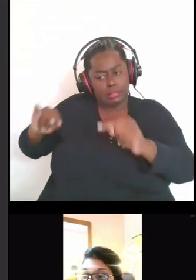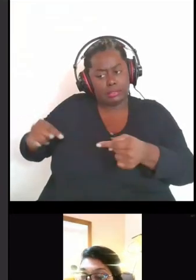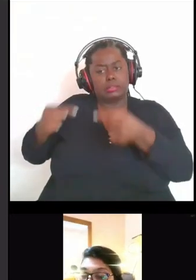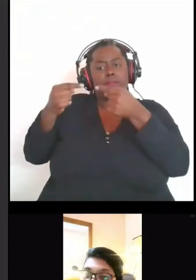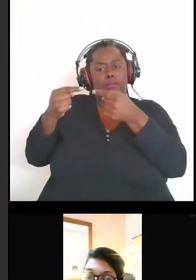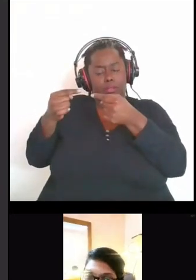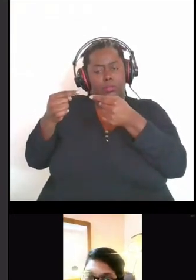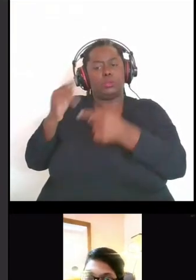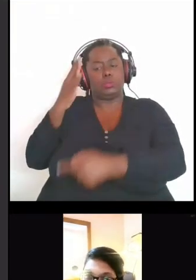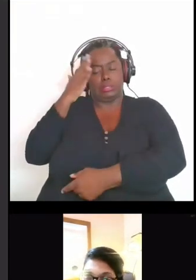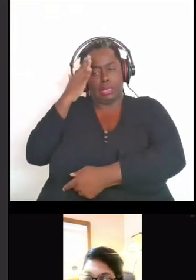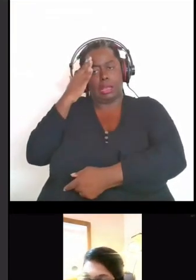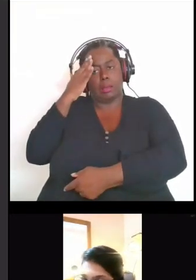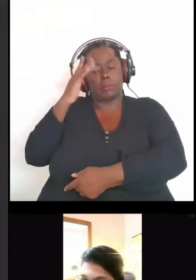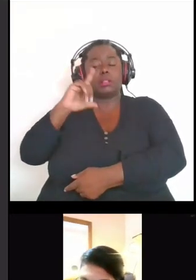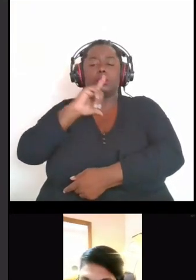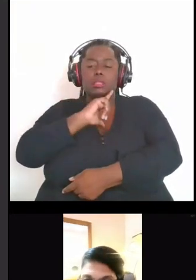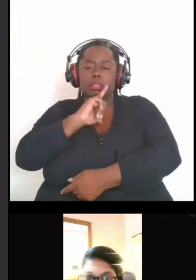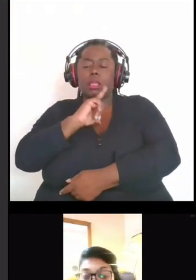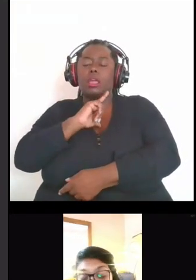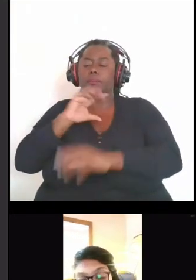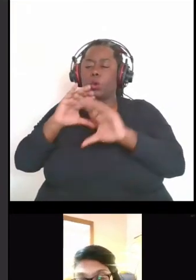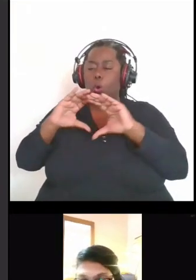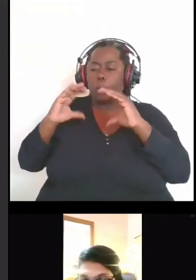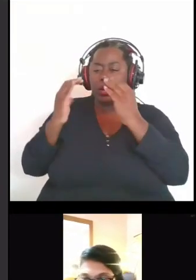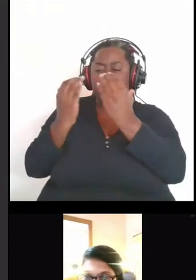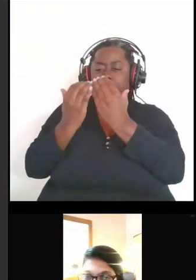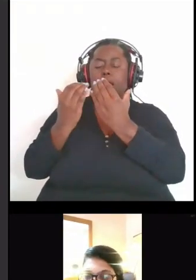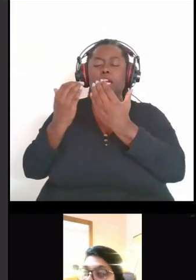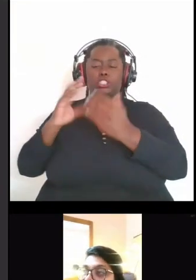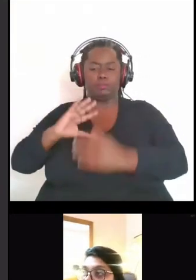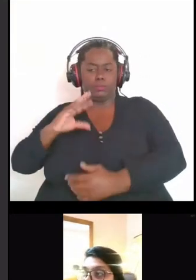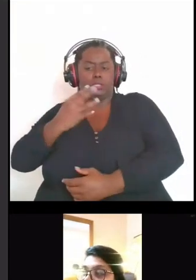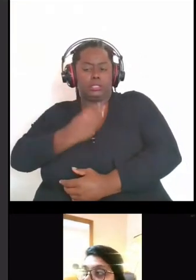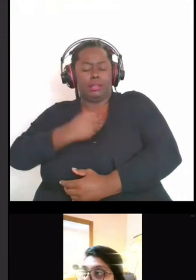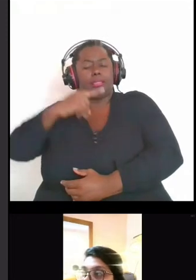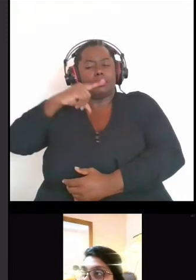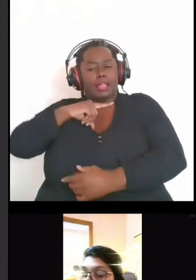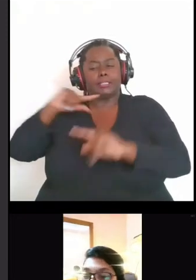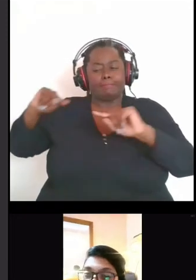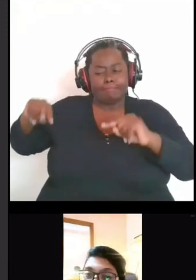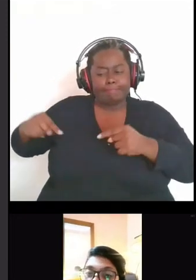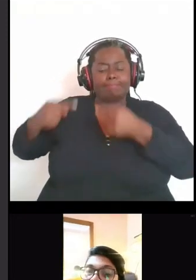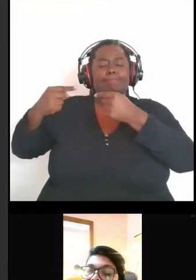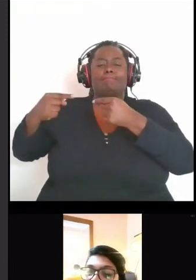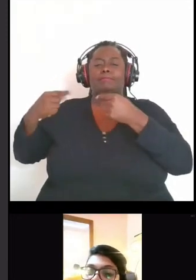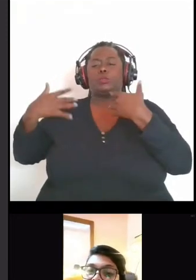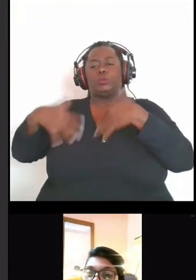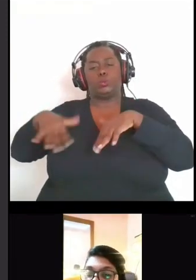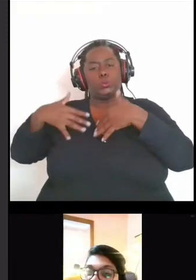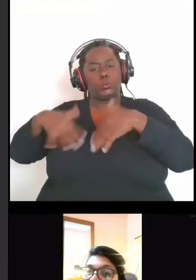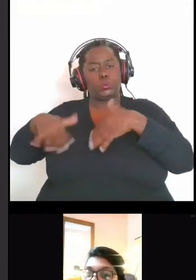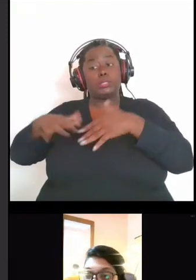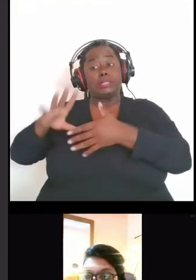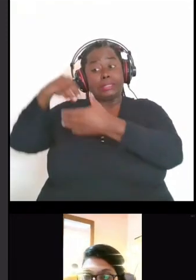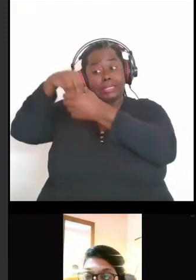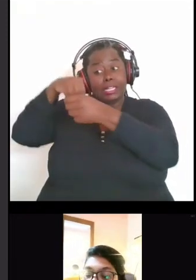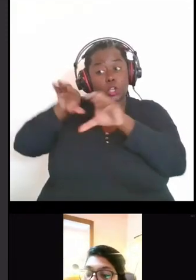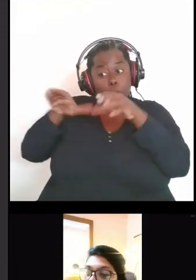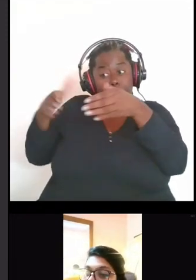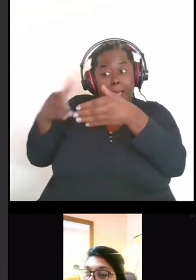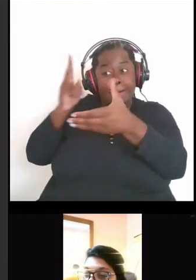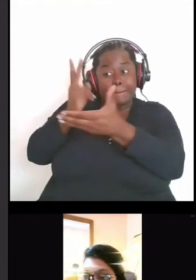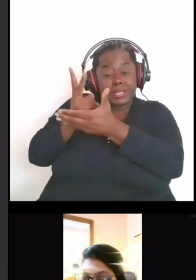there is a lot of history there is a lot of hierarchy within the community and to overcome each and every